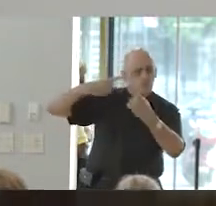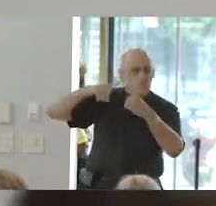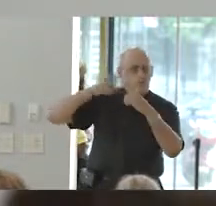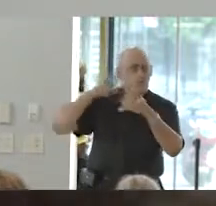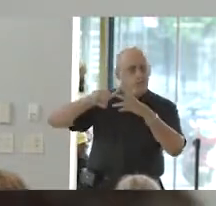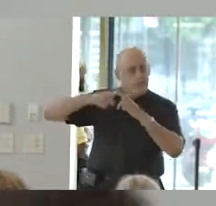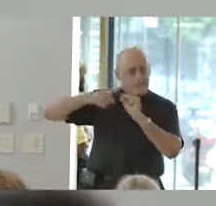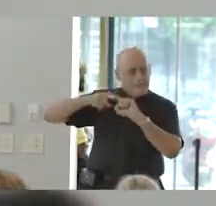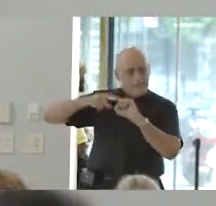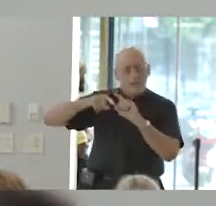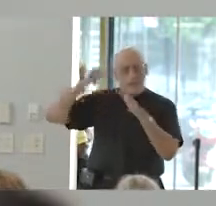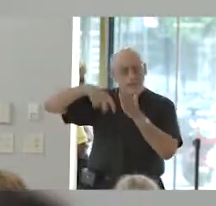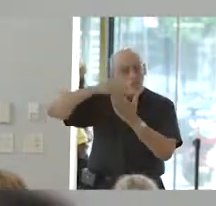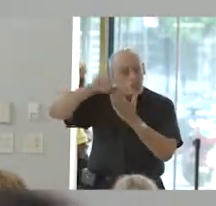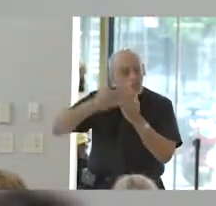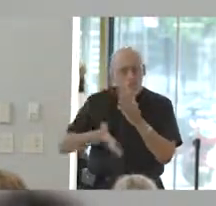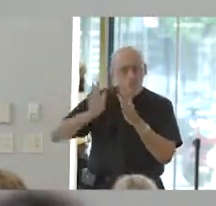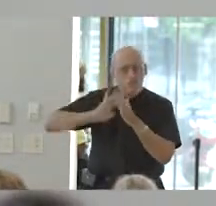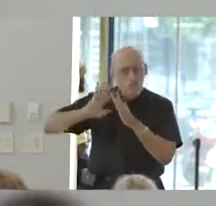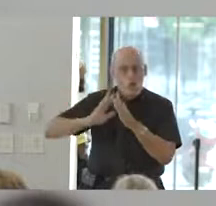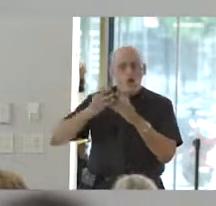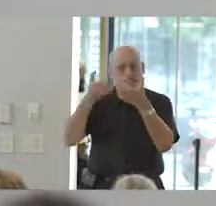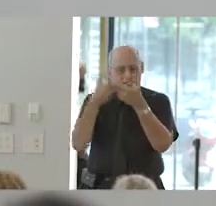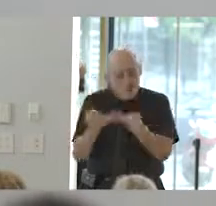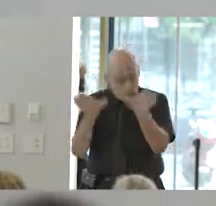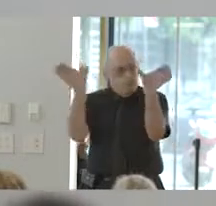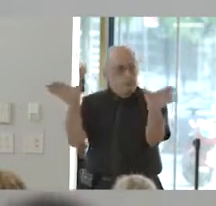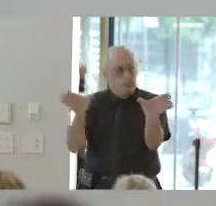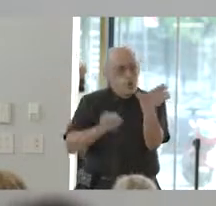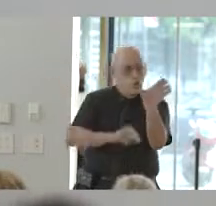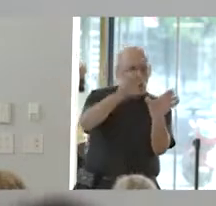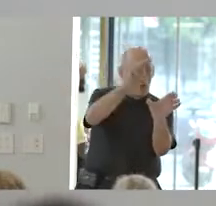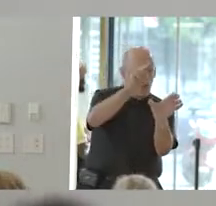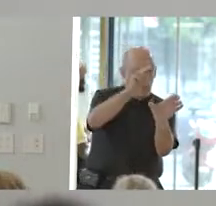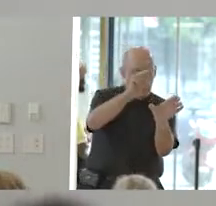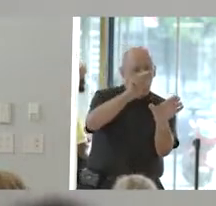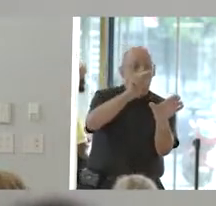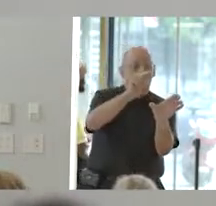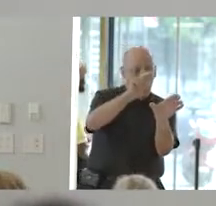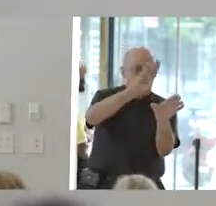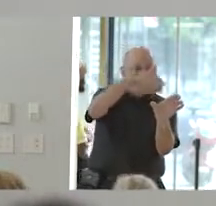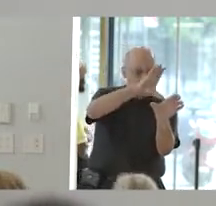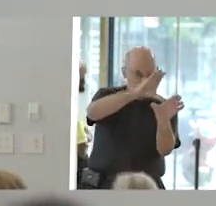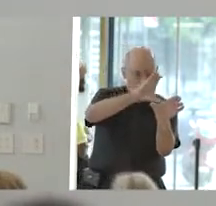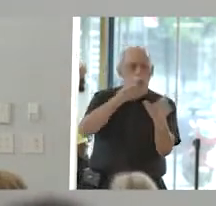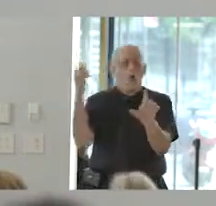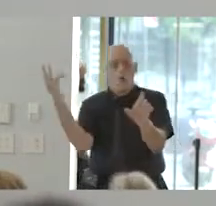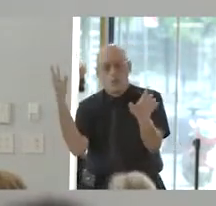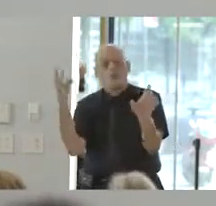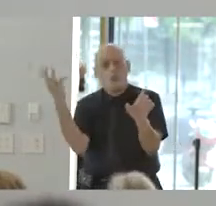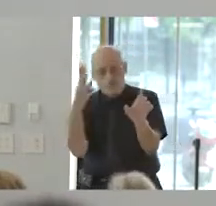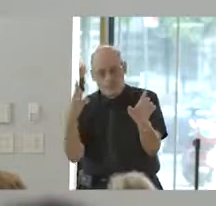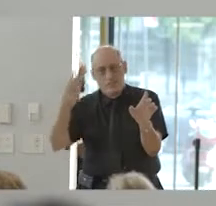inception. This project at one time was two separate projects. It was a North Battery Park City project, and there was a West Battery